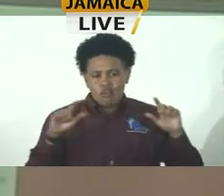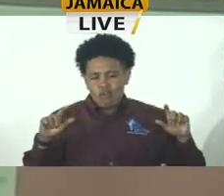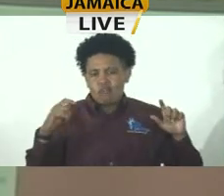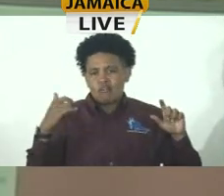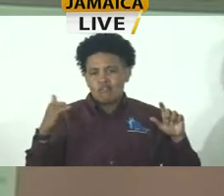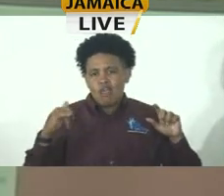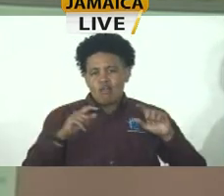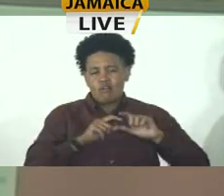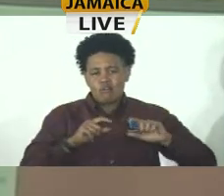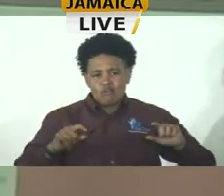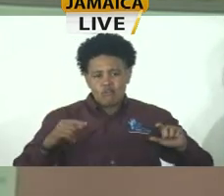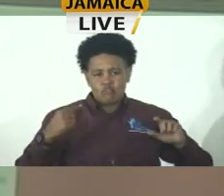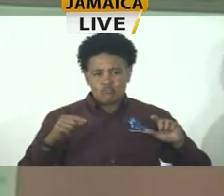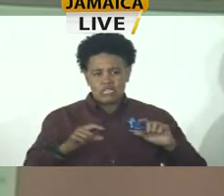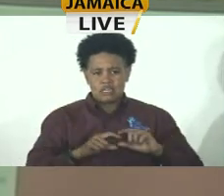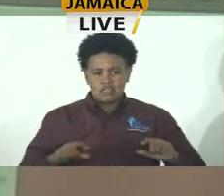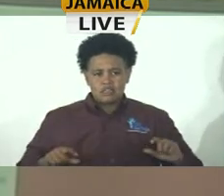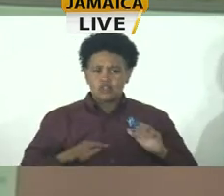levels